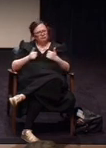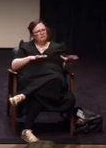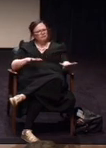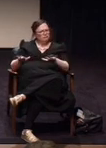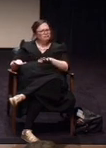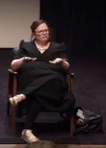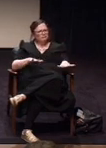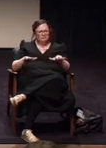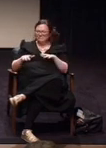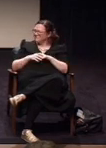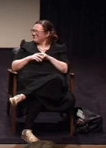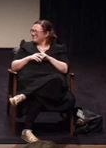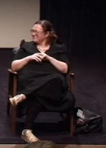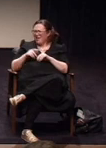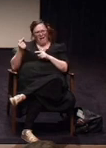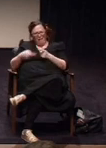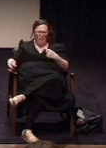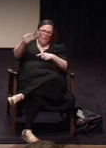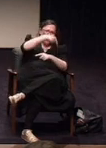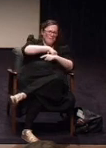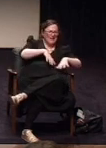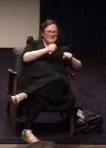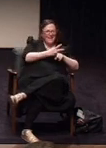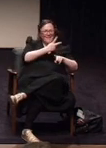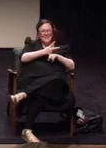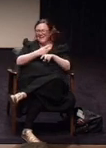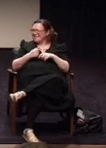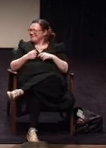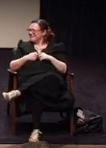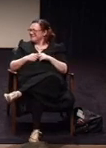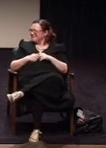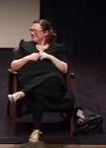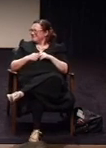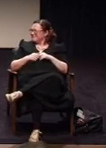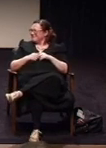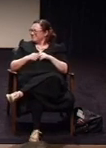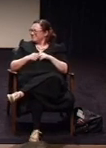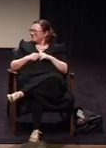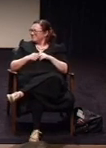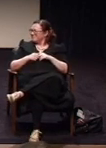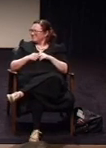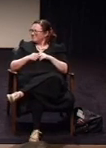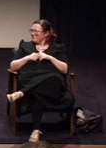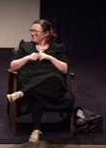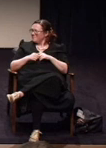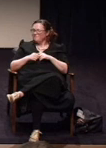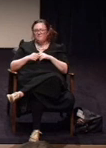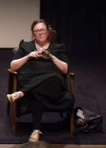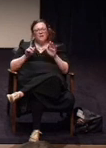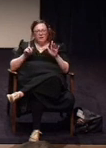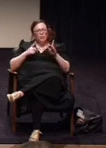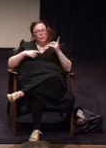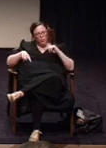time now. I can back and start from the beginning. Now, some advice. I mean, we chose to do